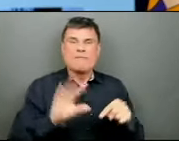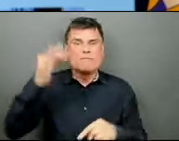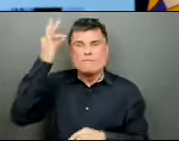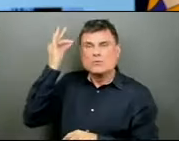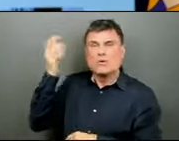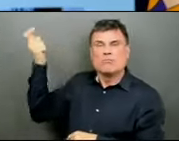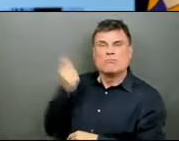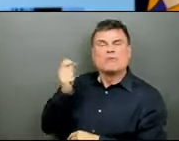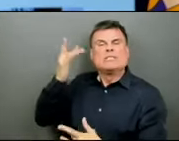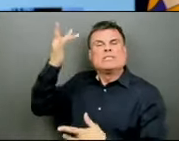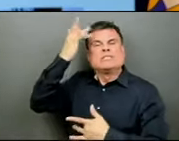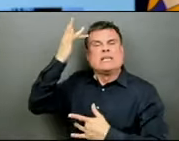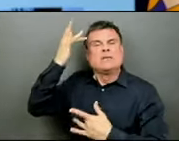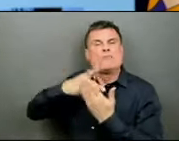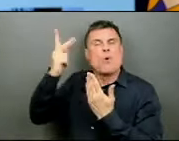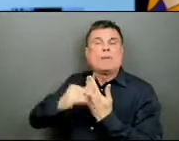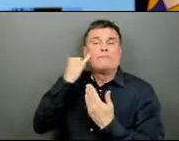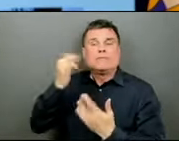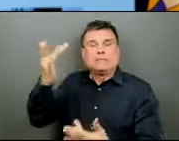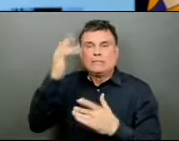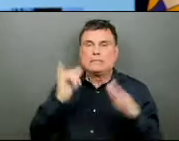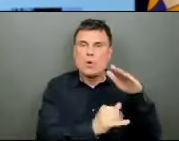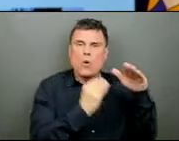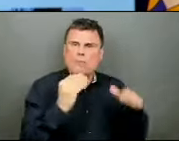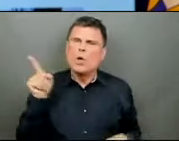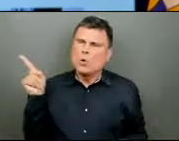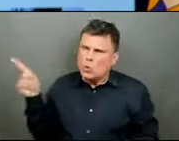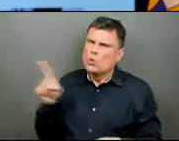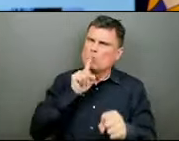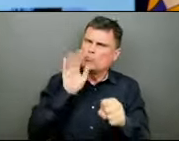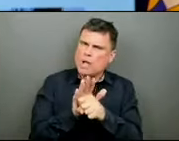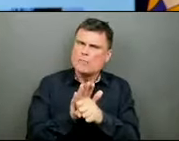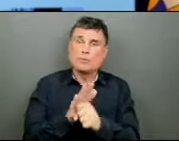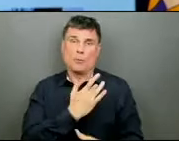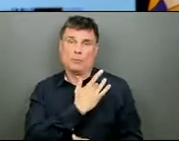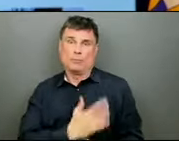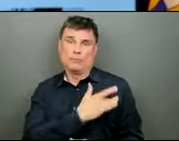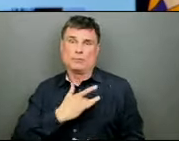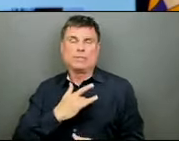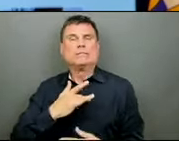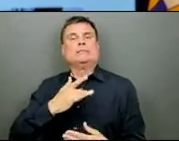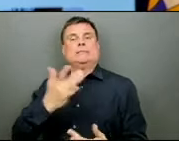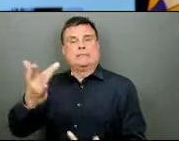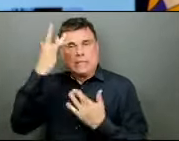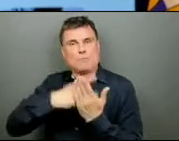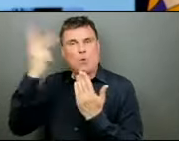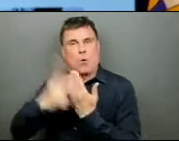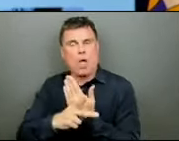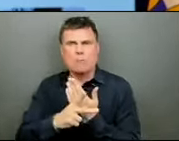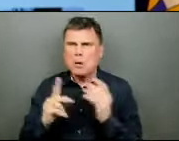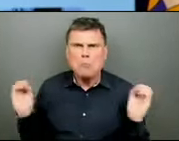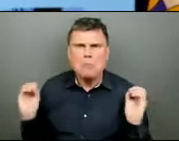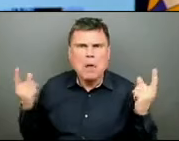You promised a provincial sick day program that would fill in gaps. We still don't have that. So what are you going to do to help